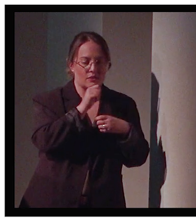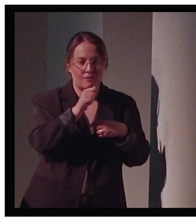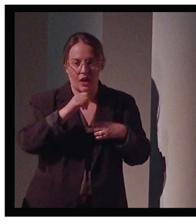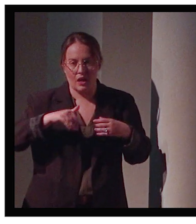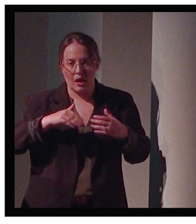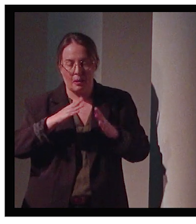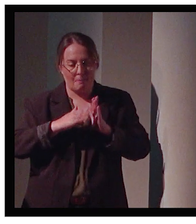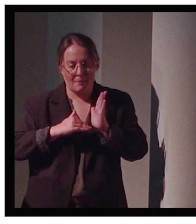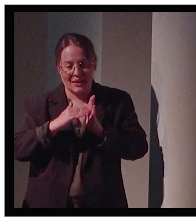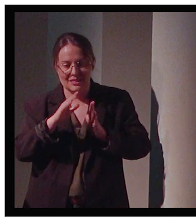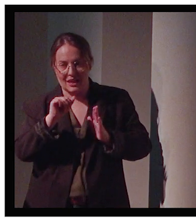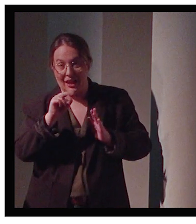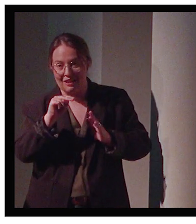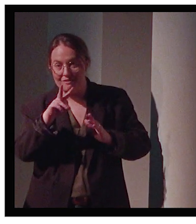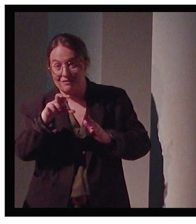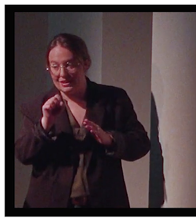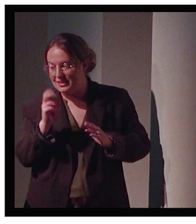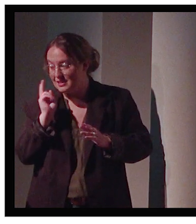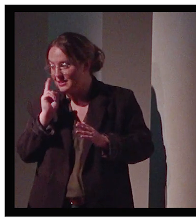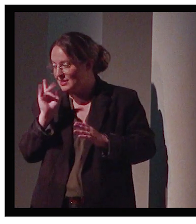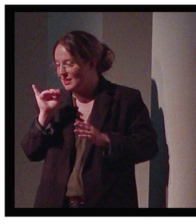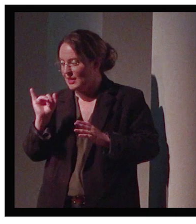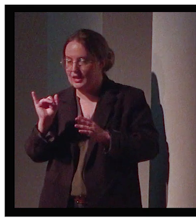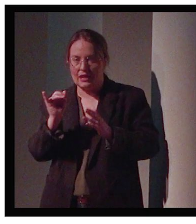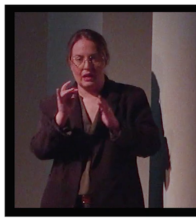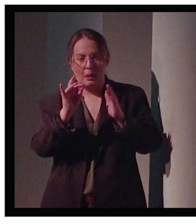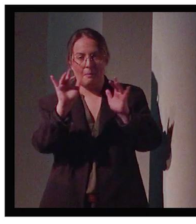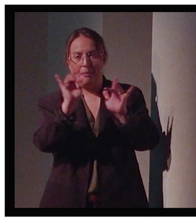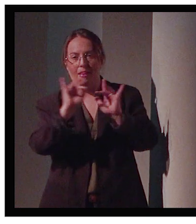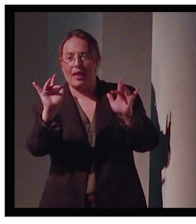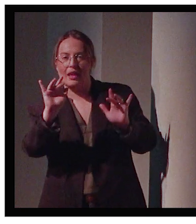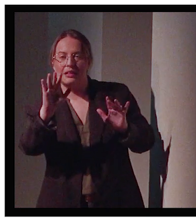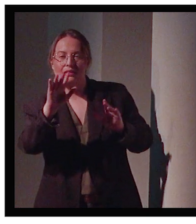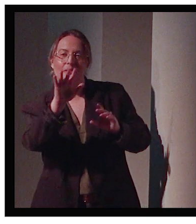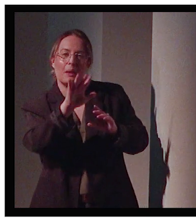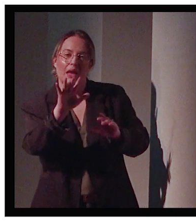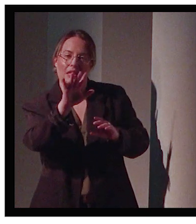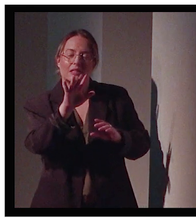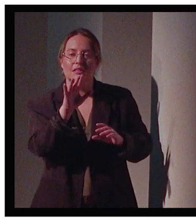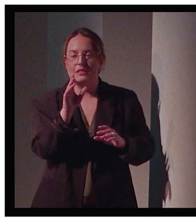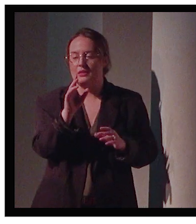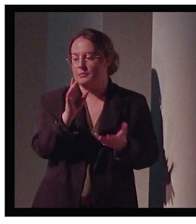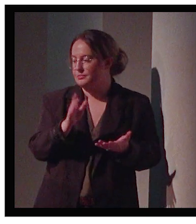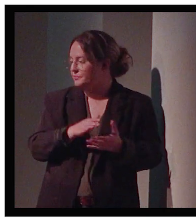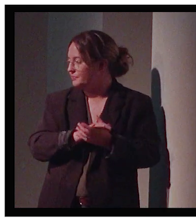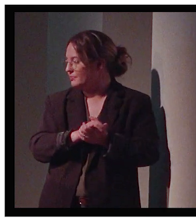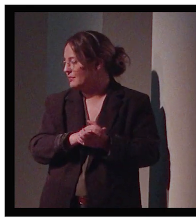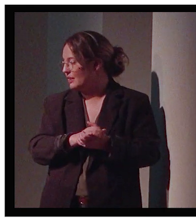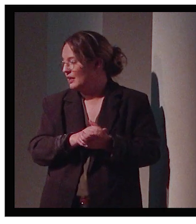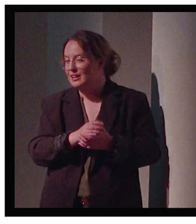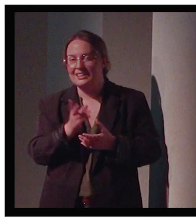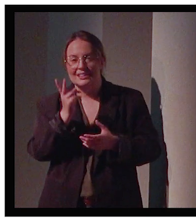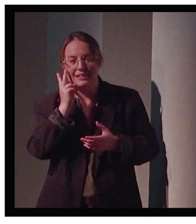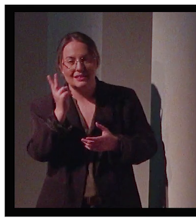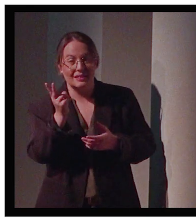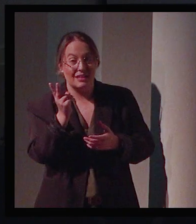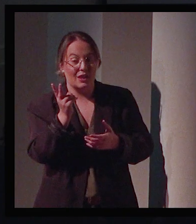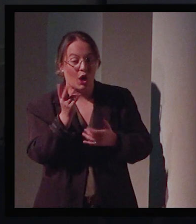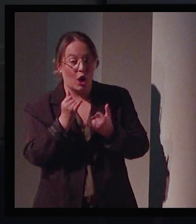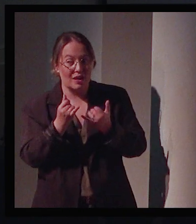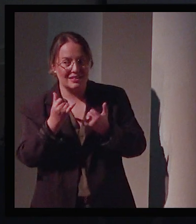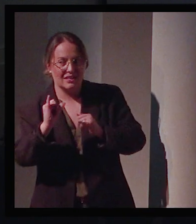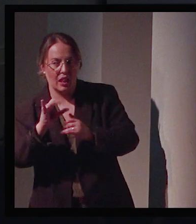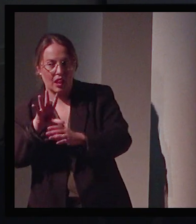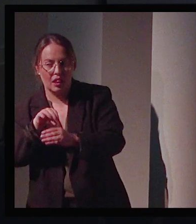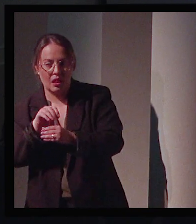see in this detail. So here in 1906, the date of this painting, we see an artist on the edge of abstraction,